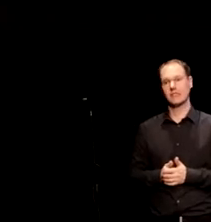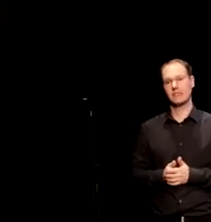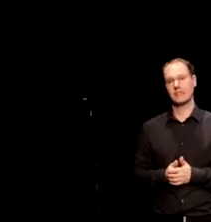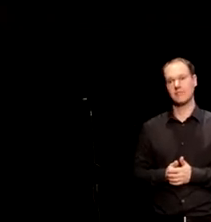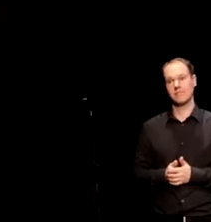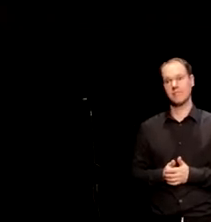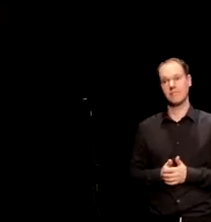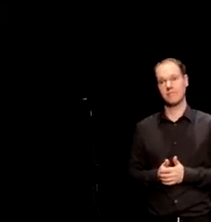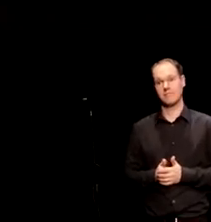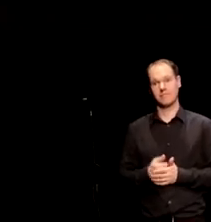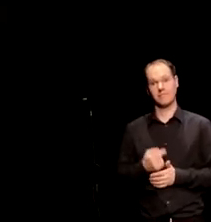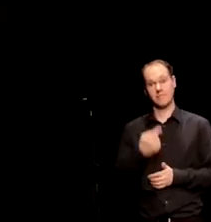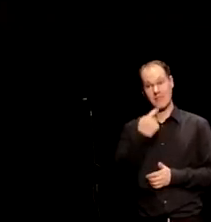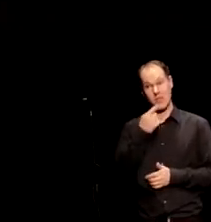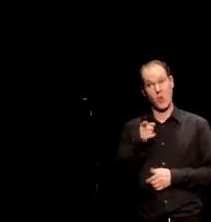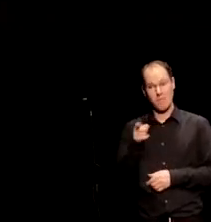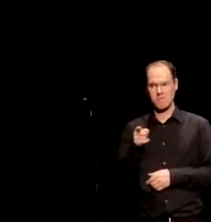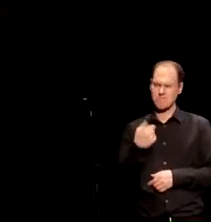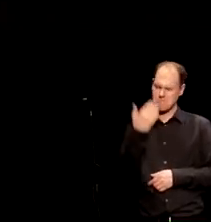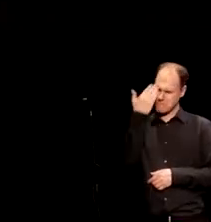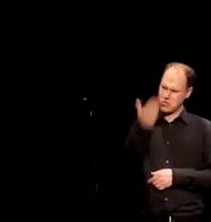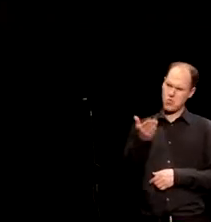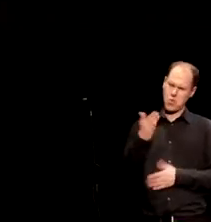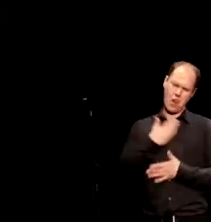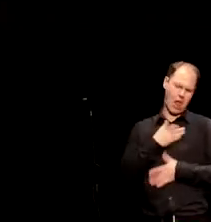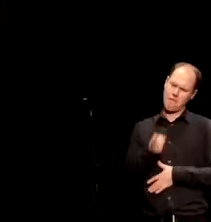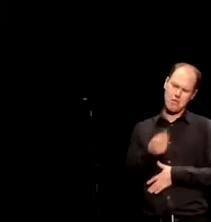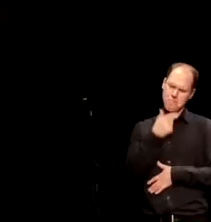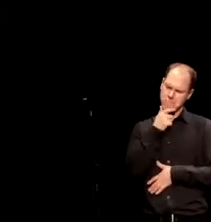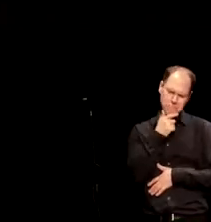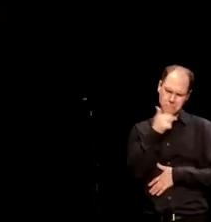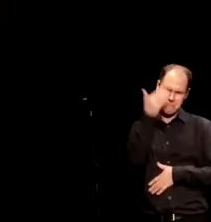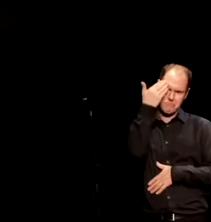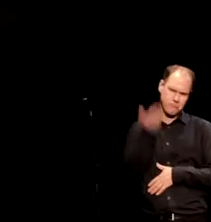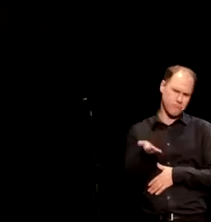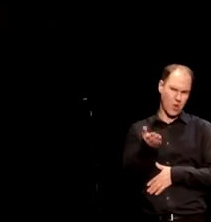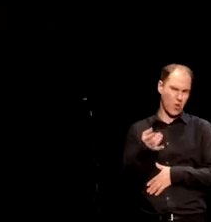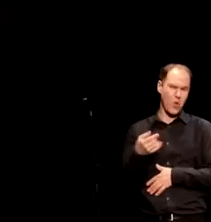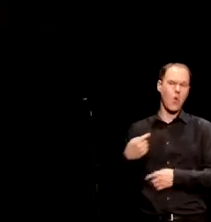Then I told him, too, that I did not know if I loved him, and he had hurt me terribly.